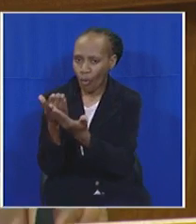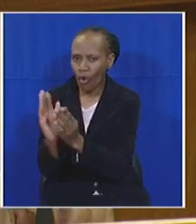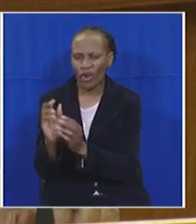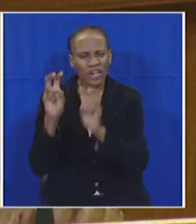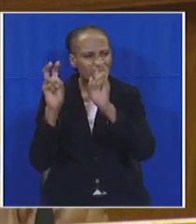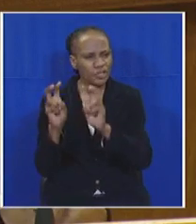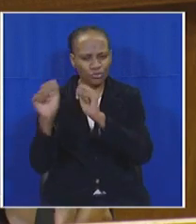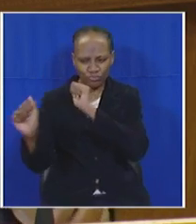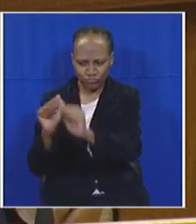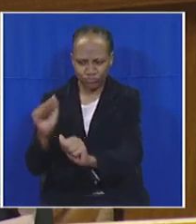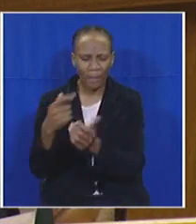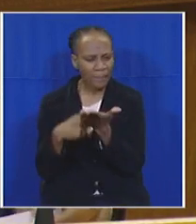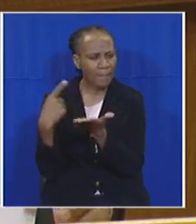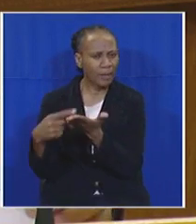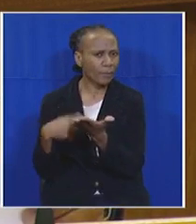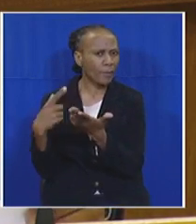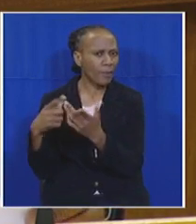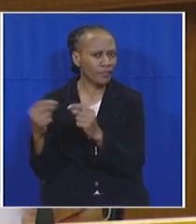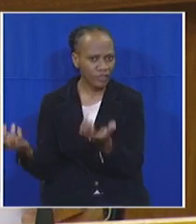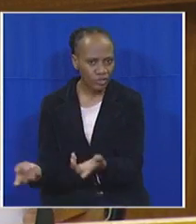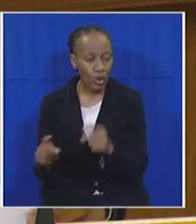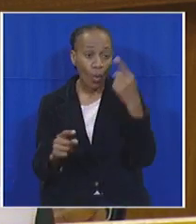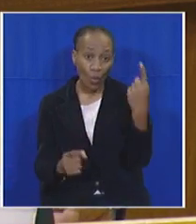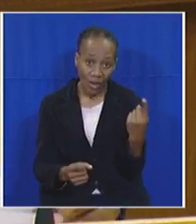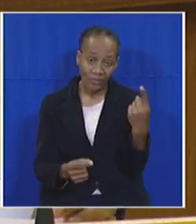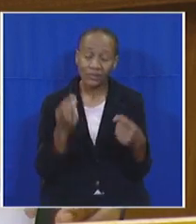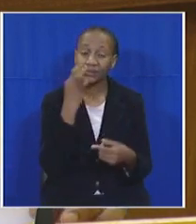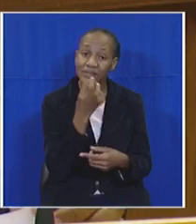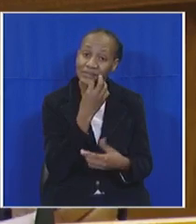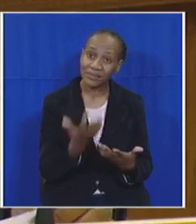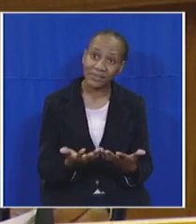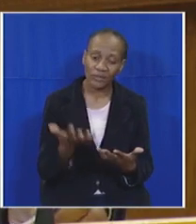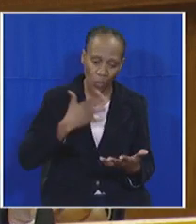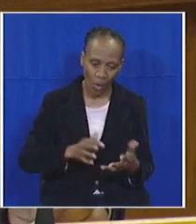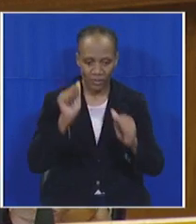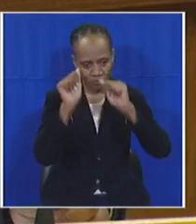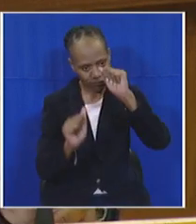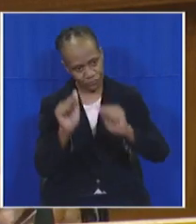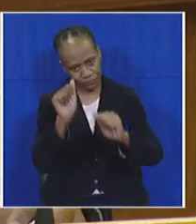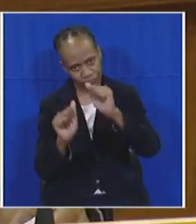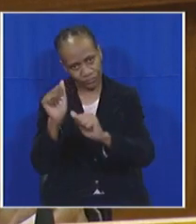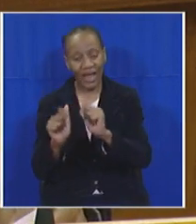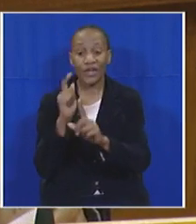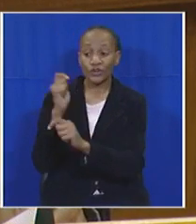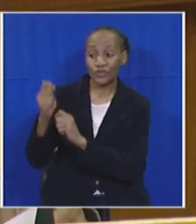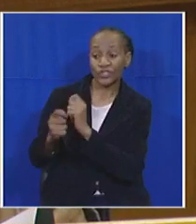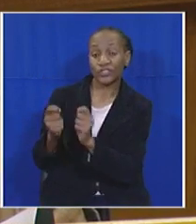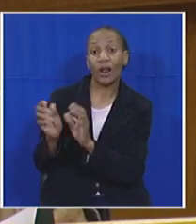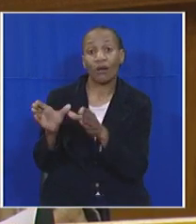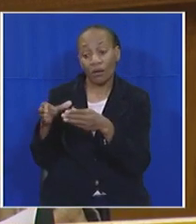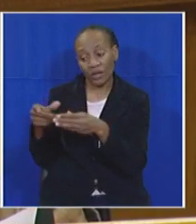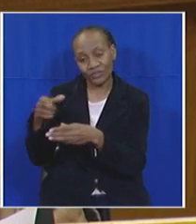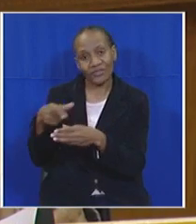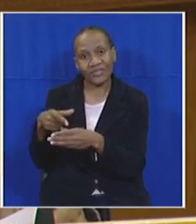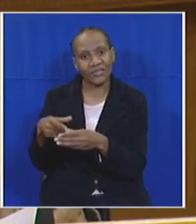issues during that particular debate. One, they are calling for the assessment of the effectiveness of the traditional council to